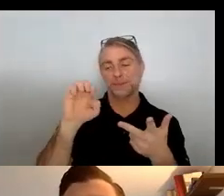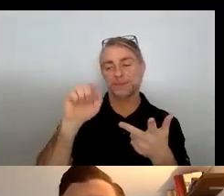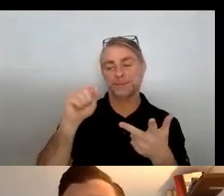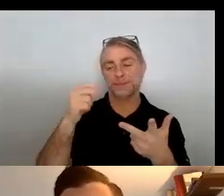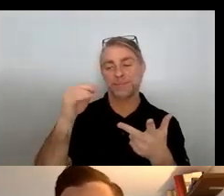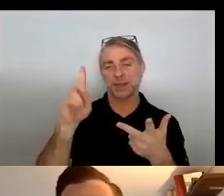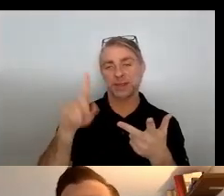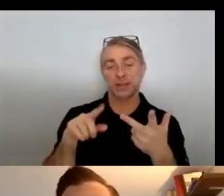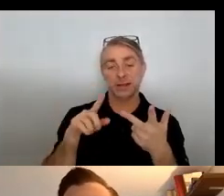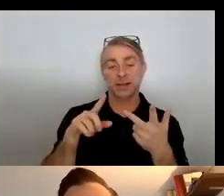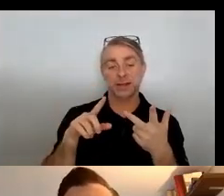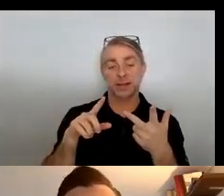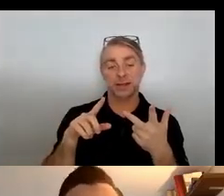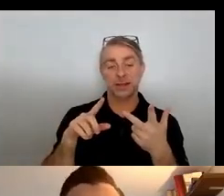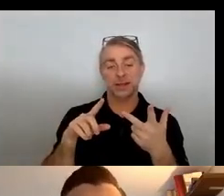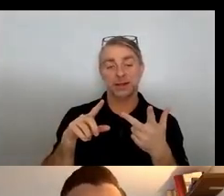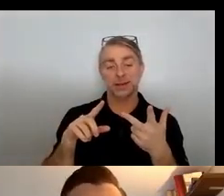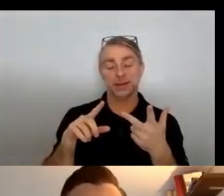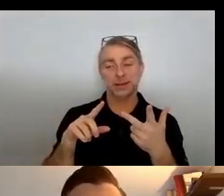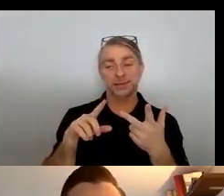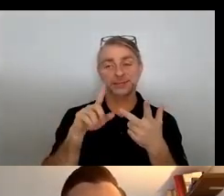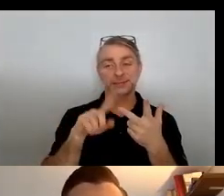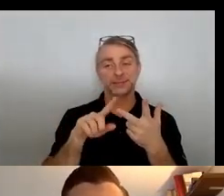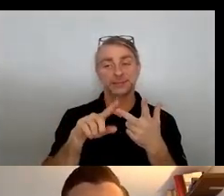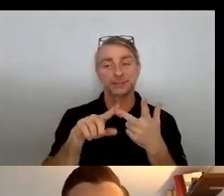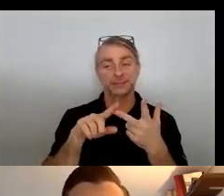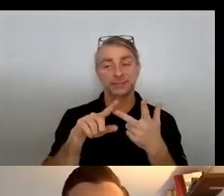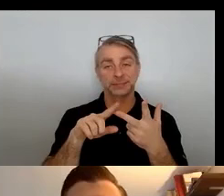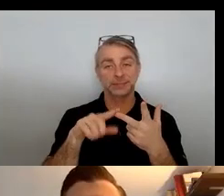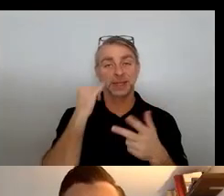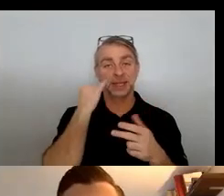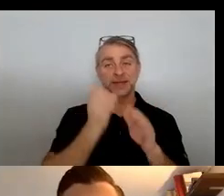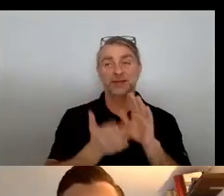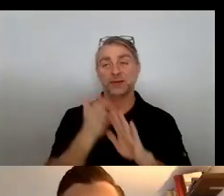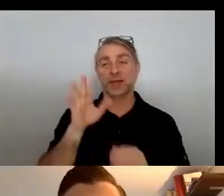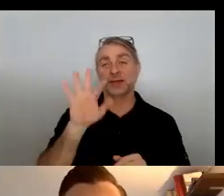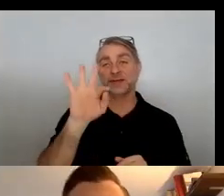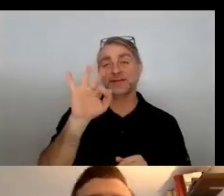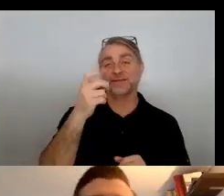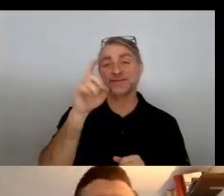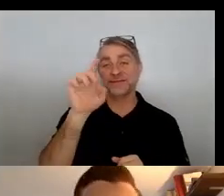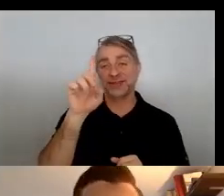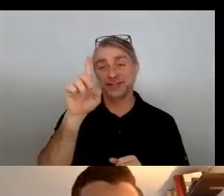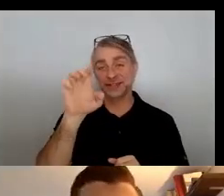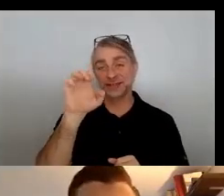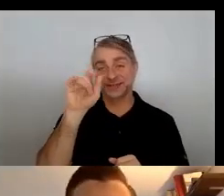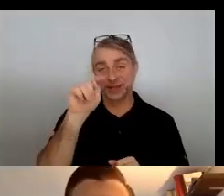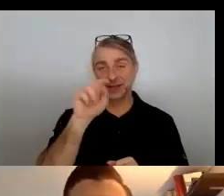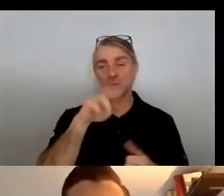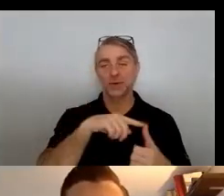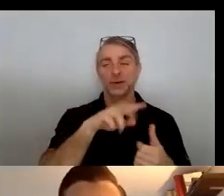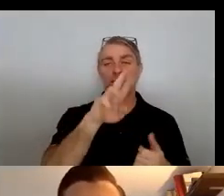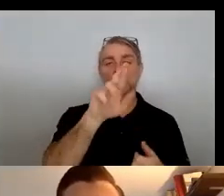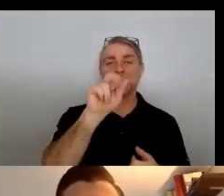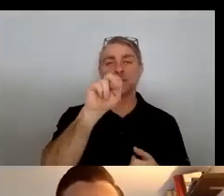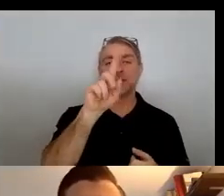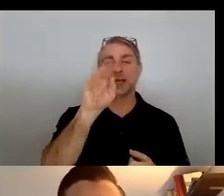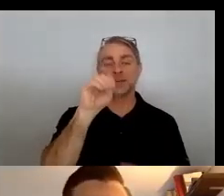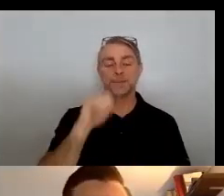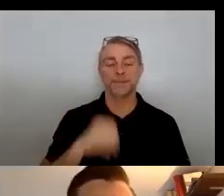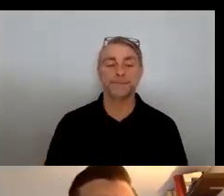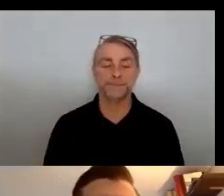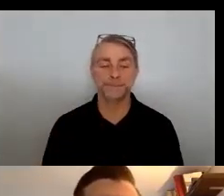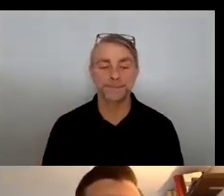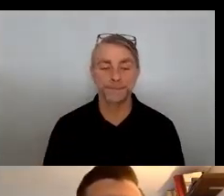run fundamentally, it's going to be whether or not you want to run a fixed effects model or random effects model. Within the suite of random effects models that you